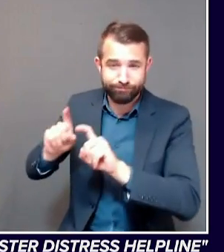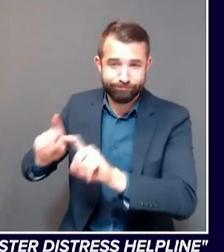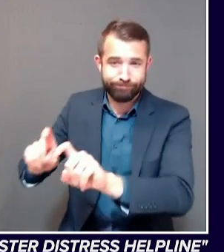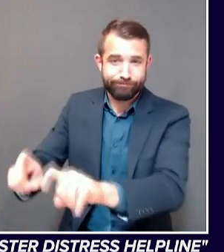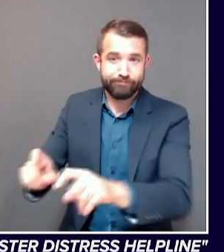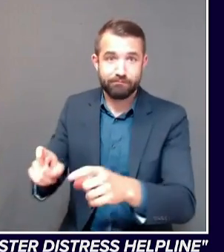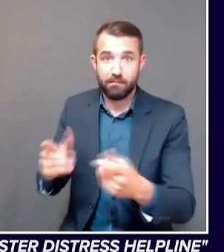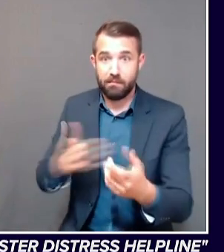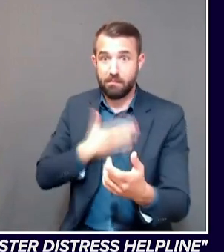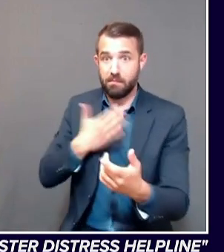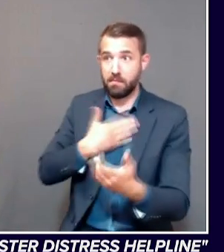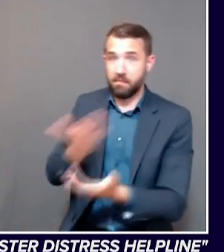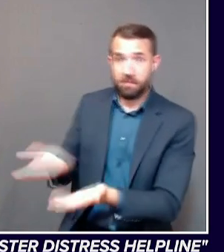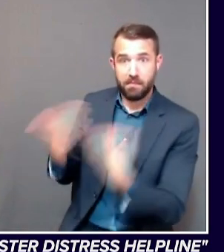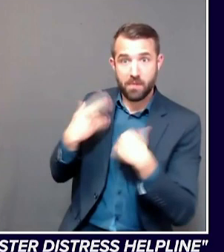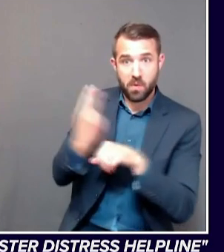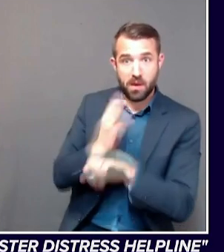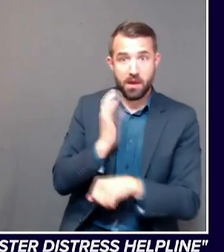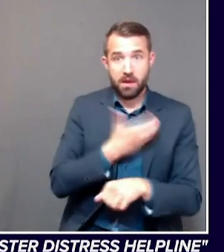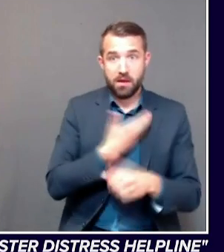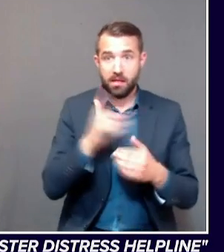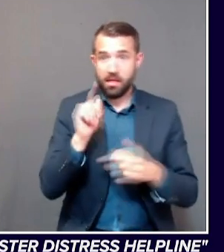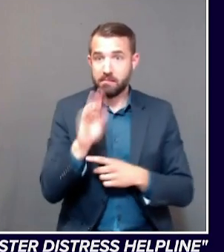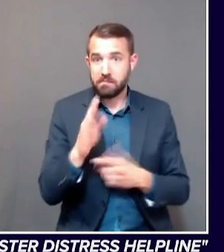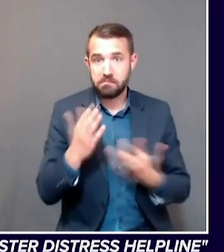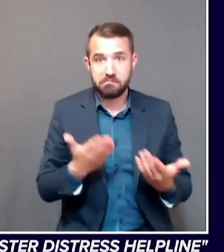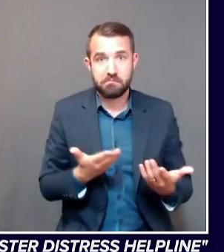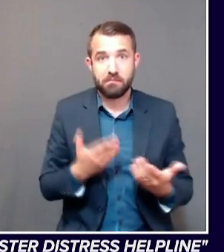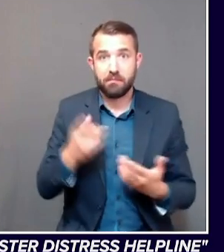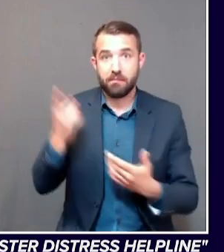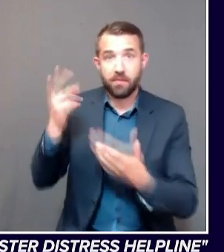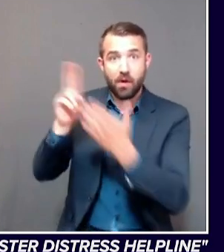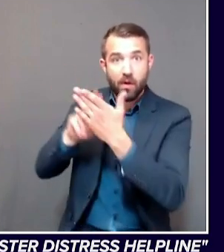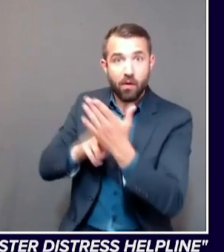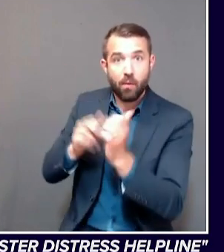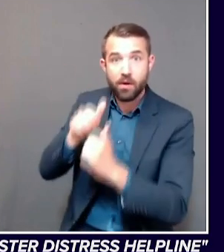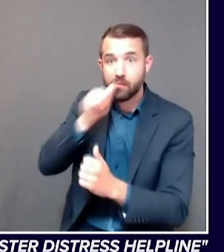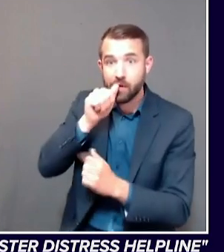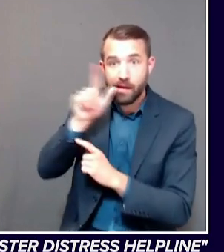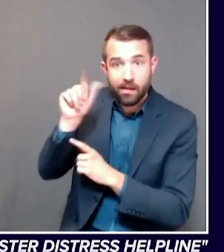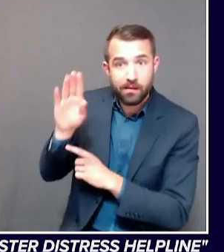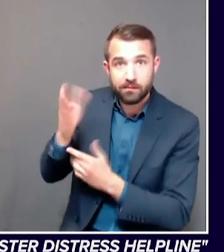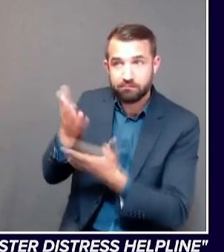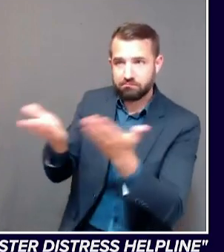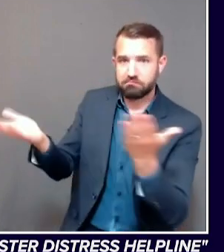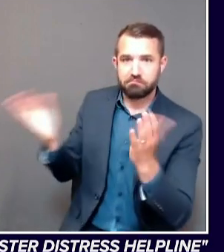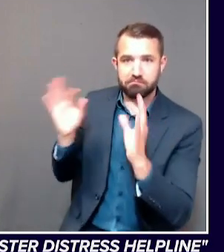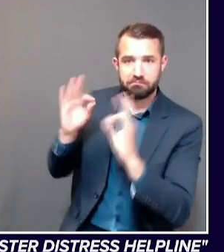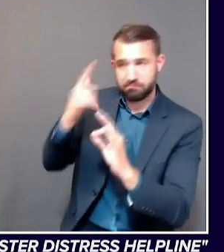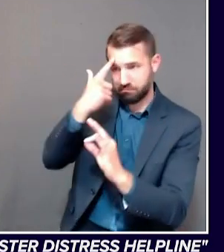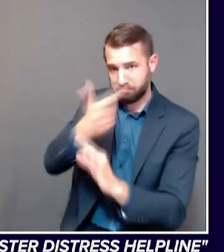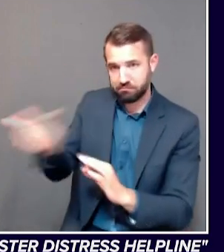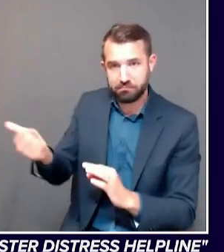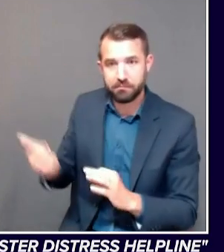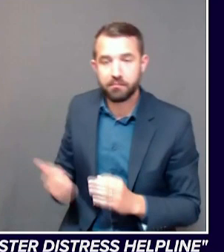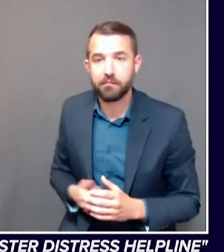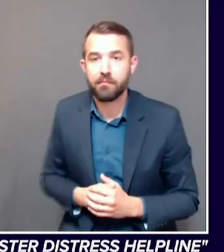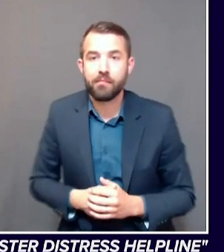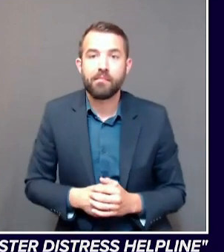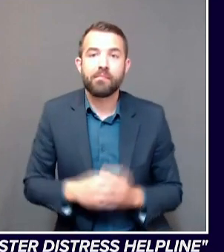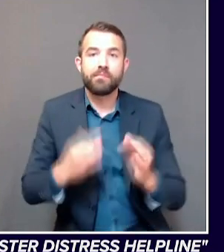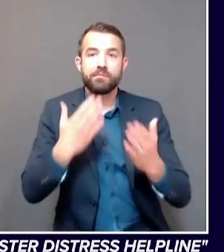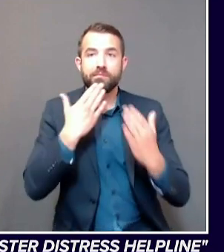they can contract with an outside laboratory. Okay, thank you. I'm going to turn next to Megan from